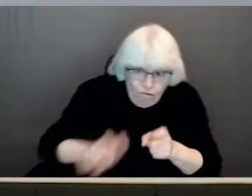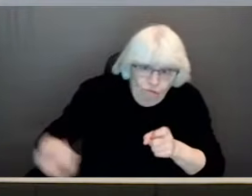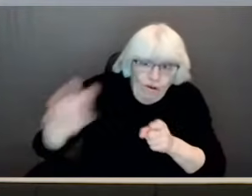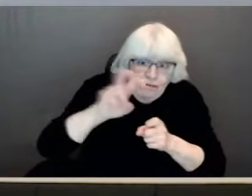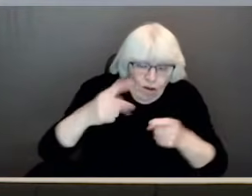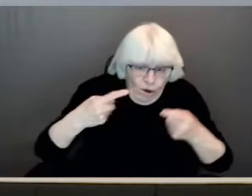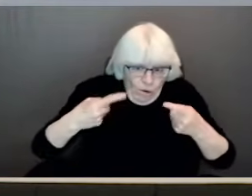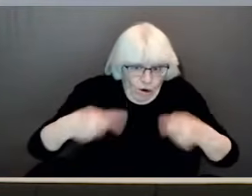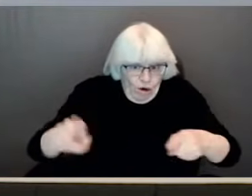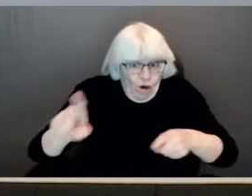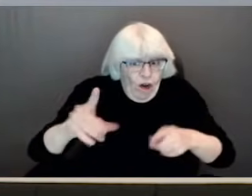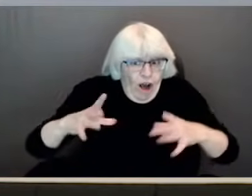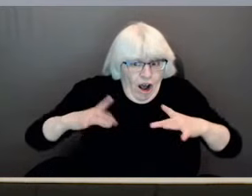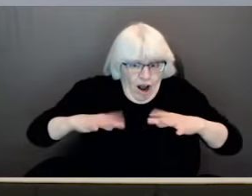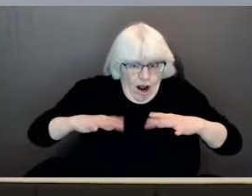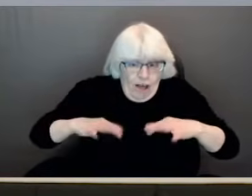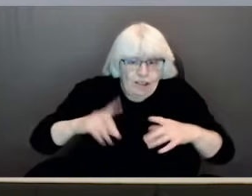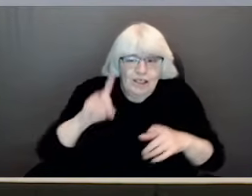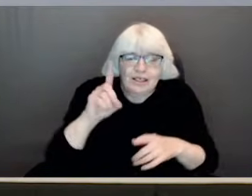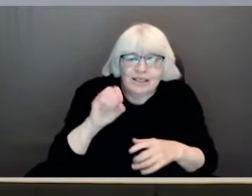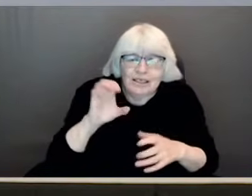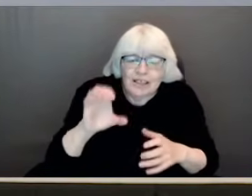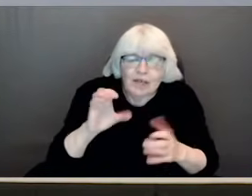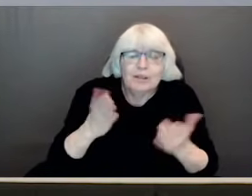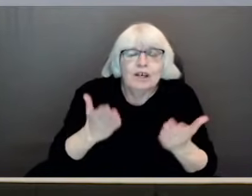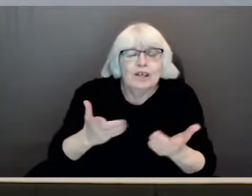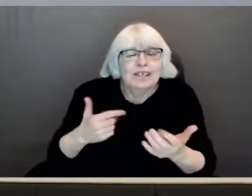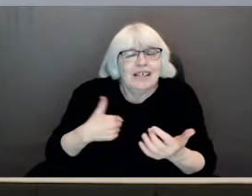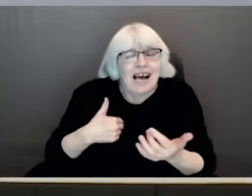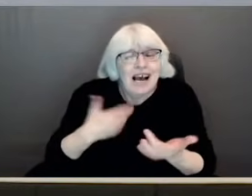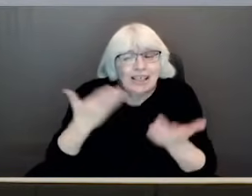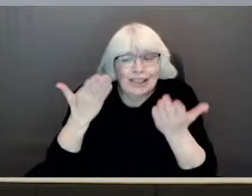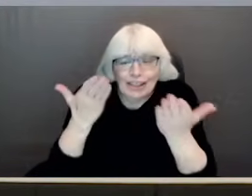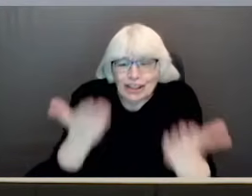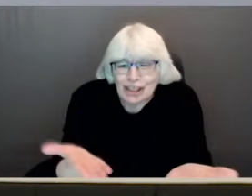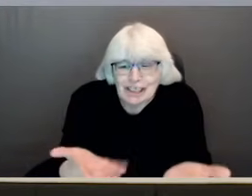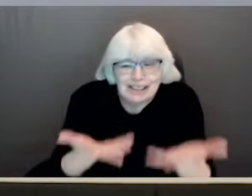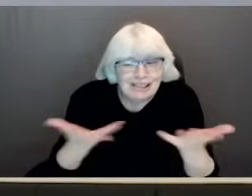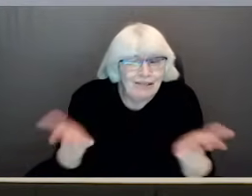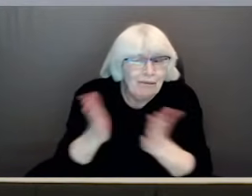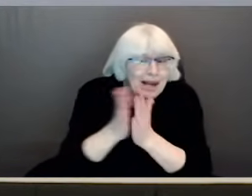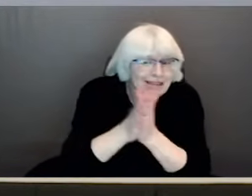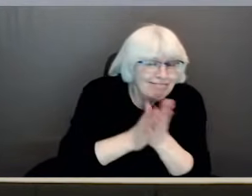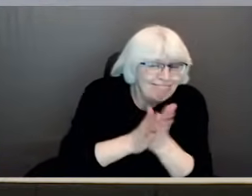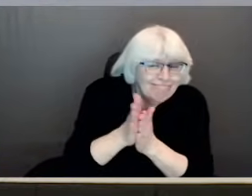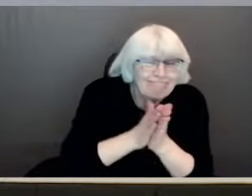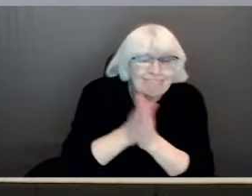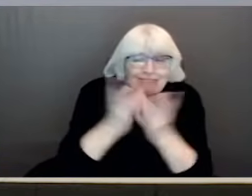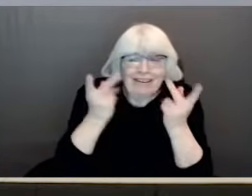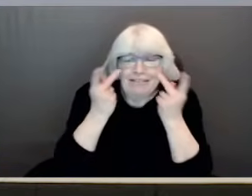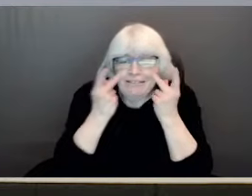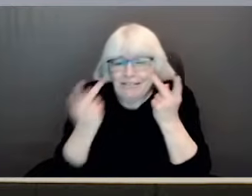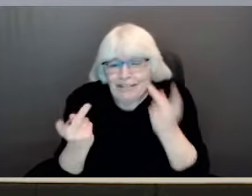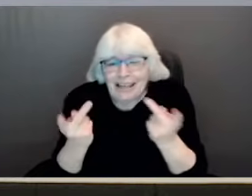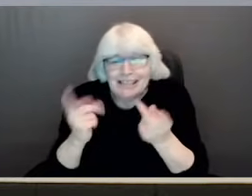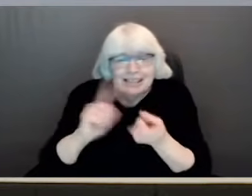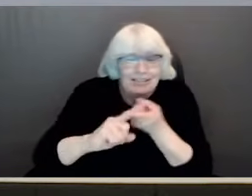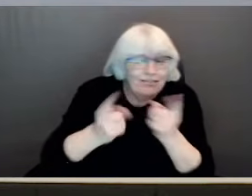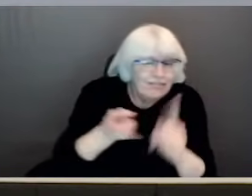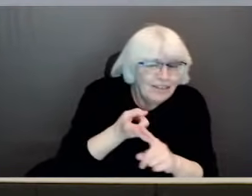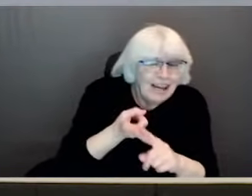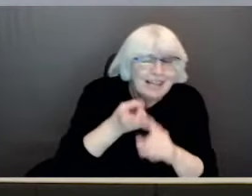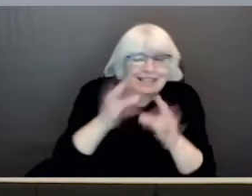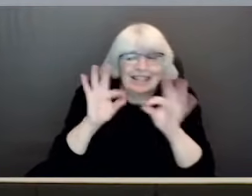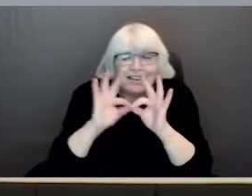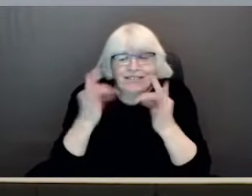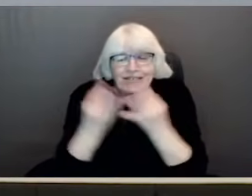while appreciating that seeing family and friends is important. An important consideration when deciding to travel is our own